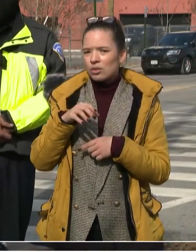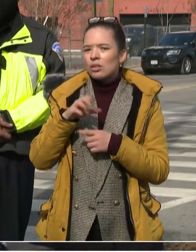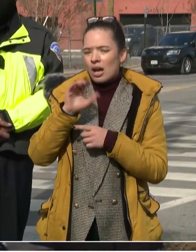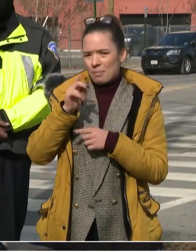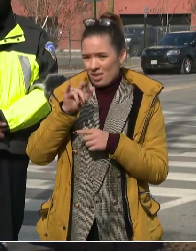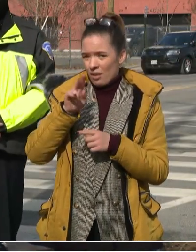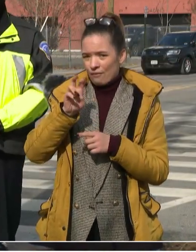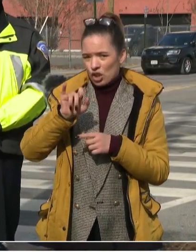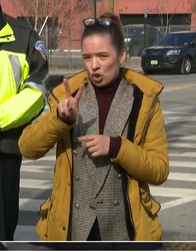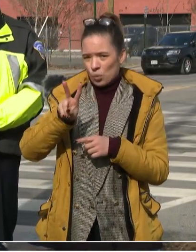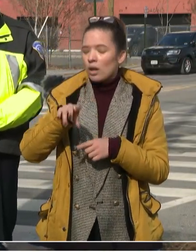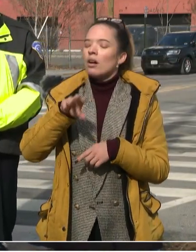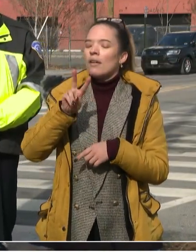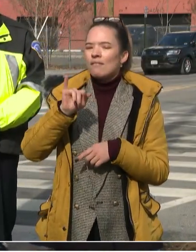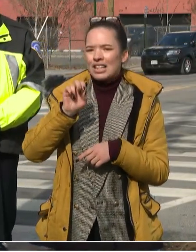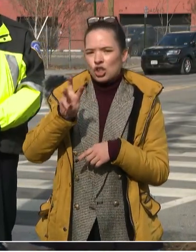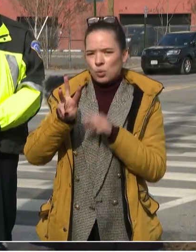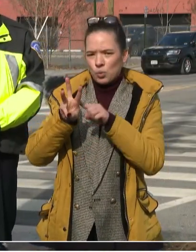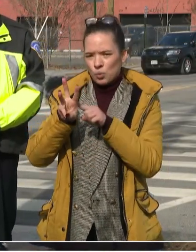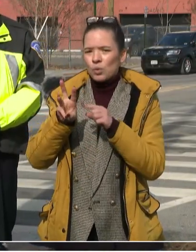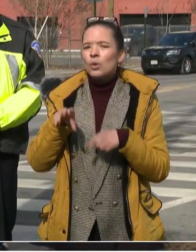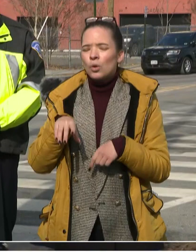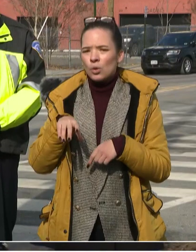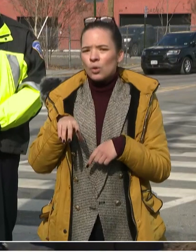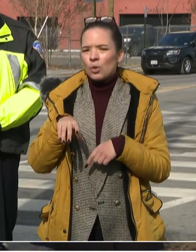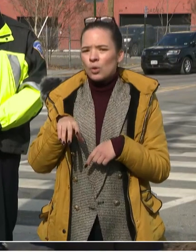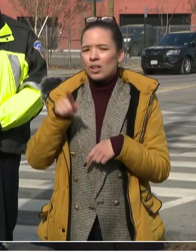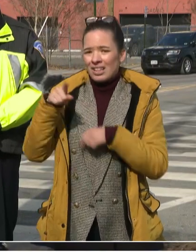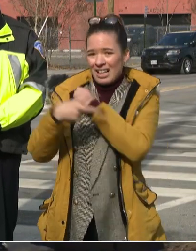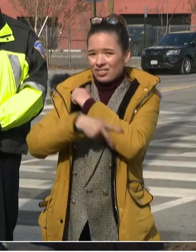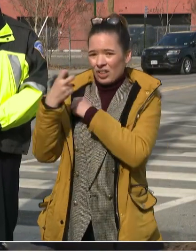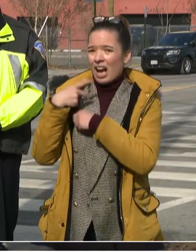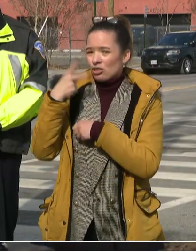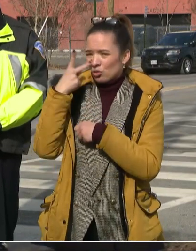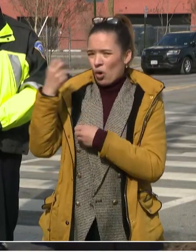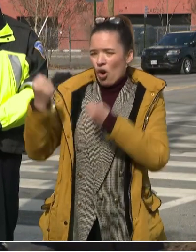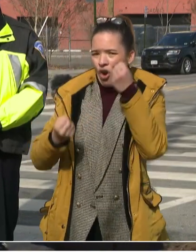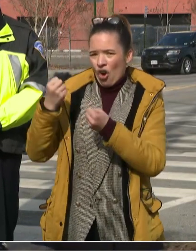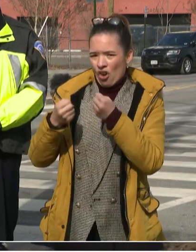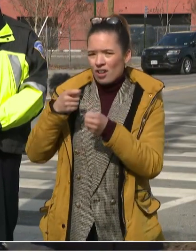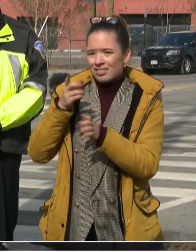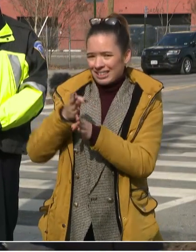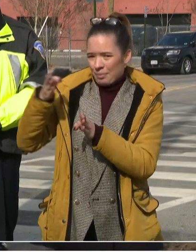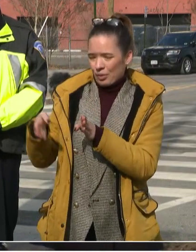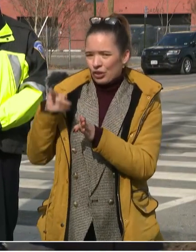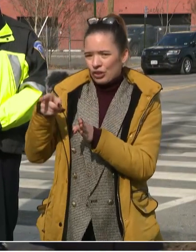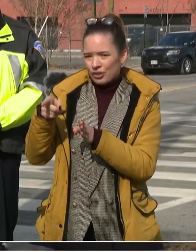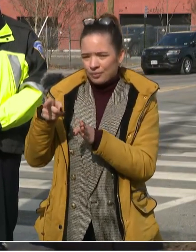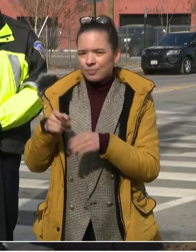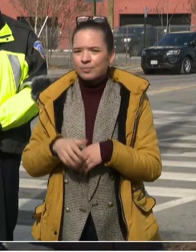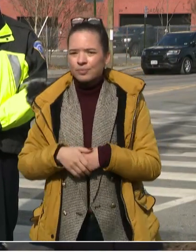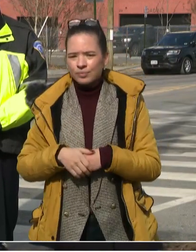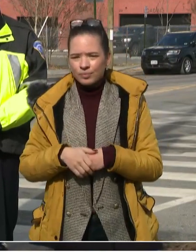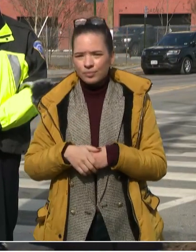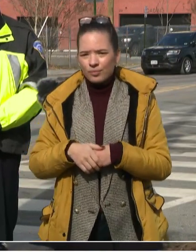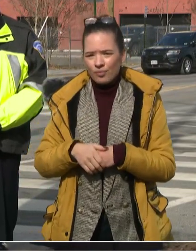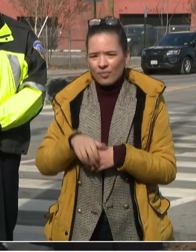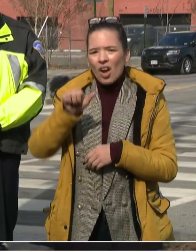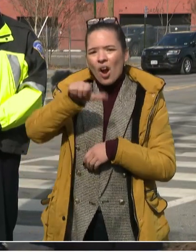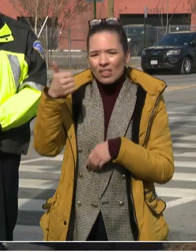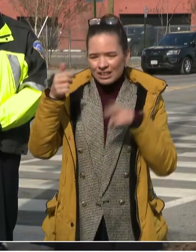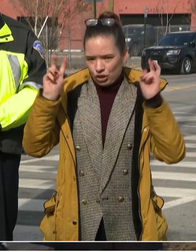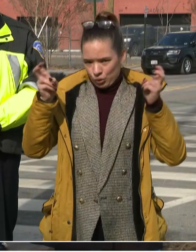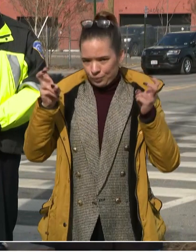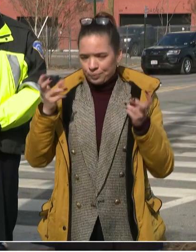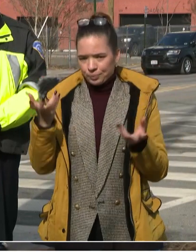this carjacking problem, having witnessed two in my own neighborhood. But I'm here to talk about a connected issue. Here we are